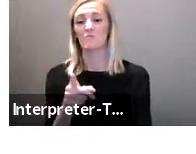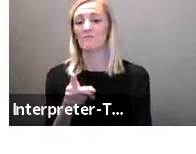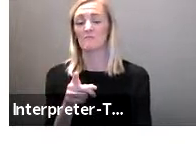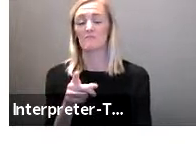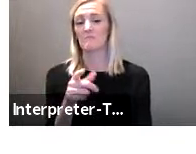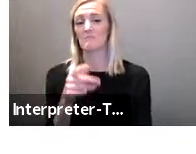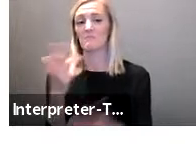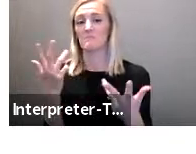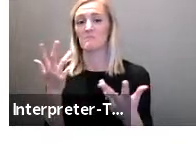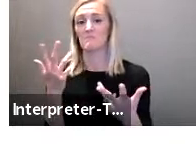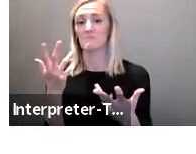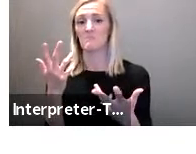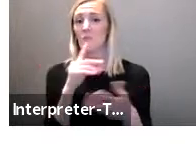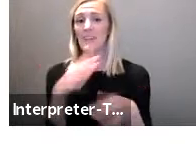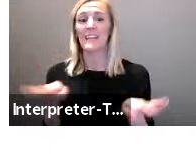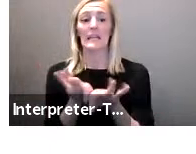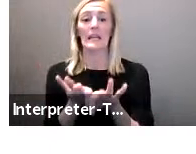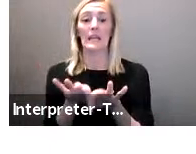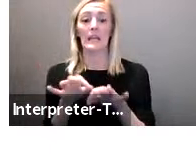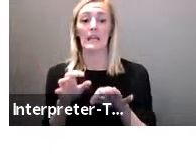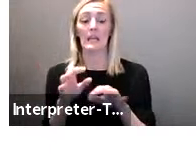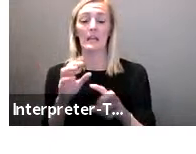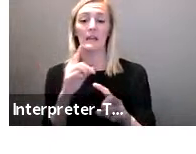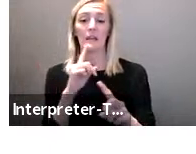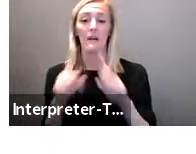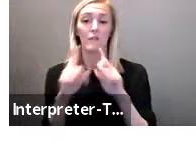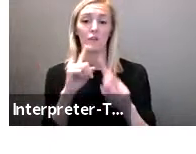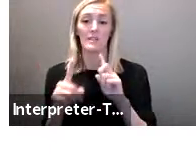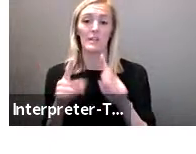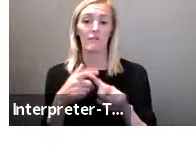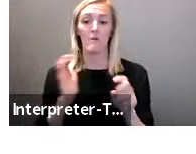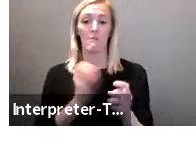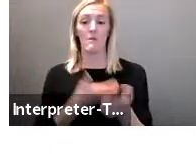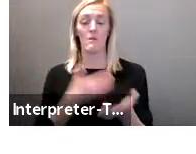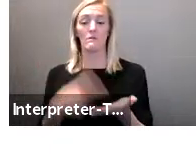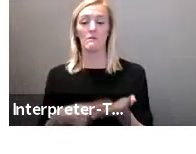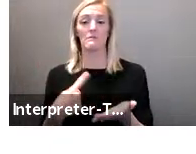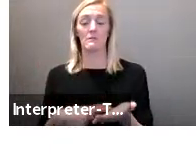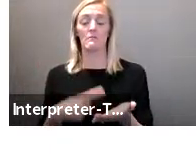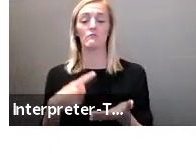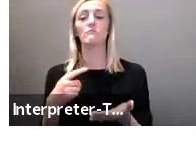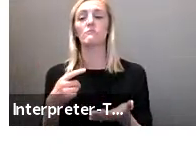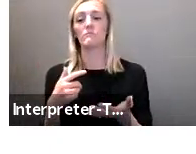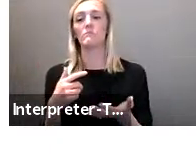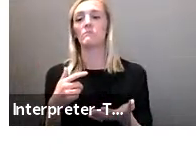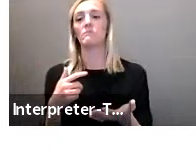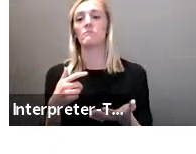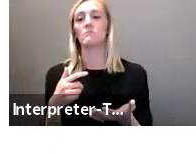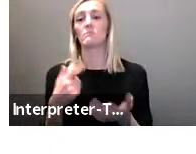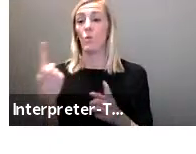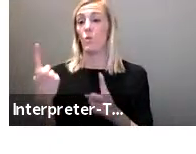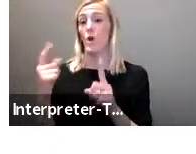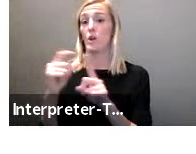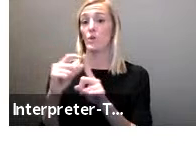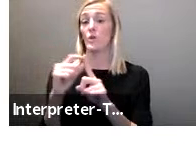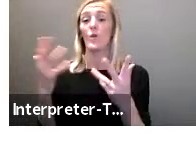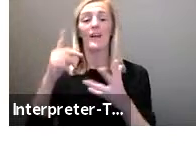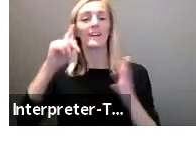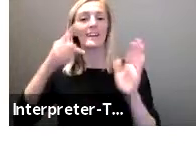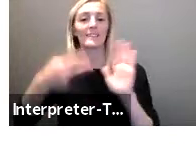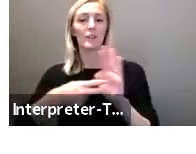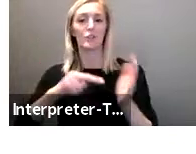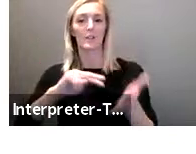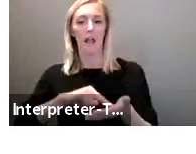some of the kind of key conversations that came out of our discussion revolved around one word in particular, which was